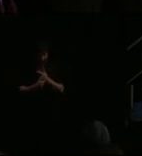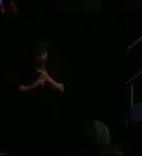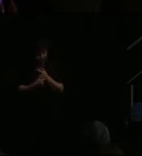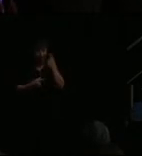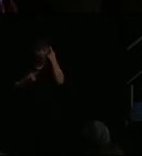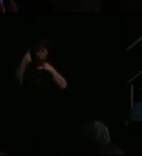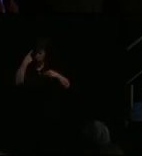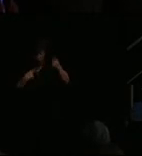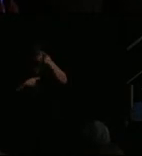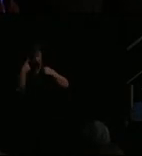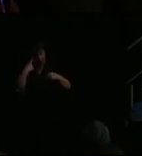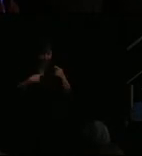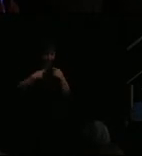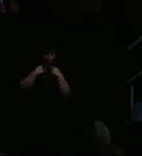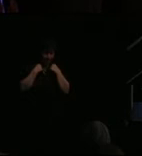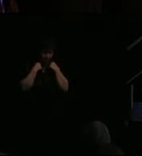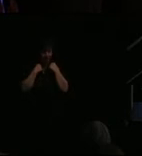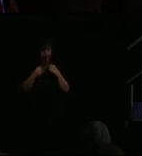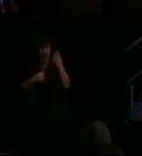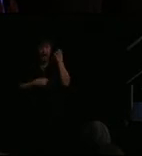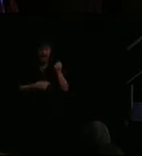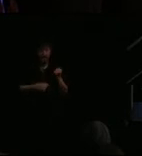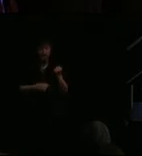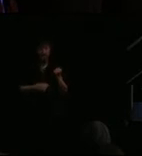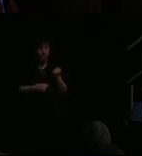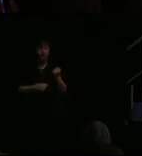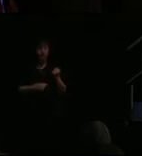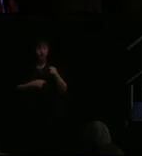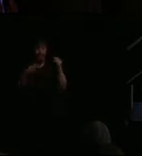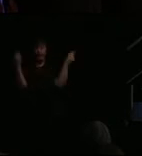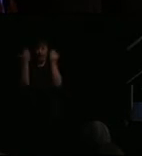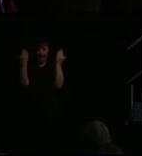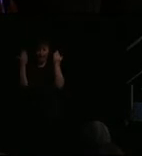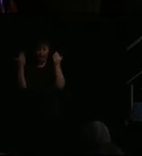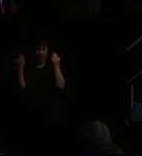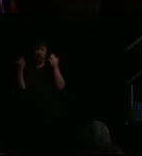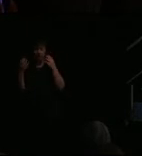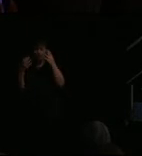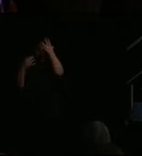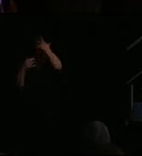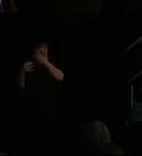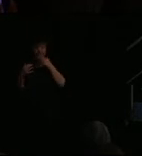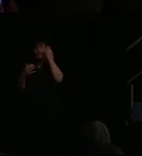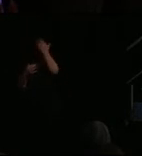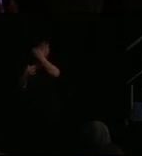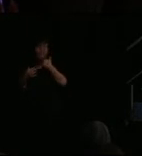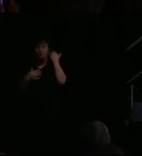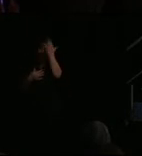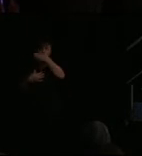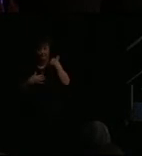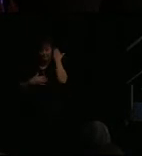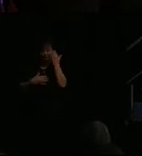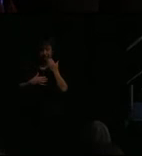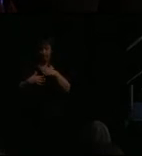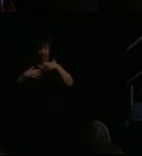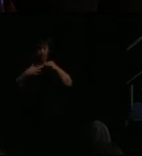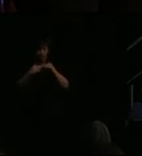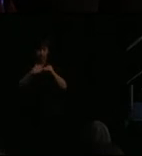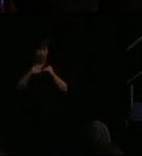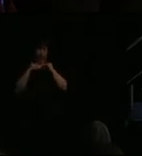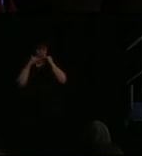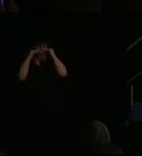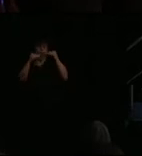we've cried, and we've had an evening of slimy face masks, which I must admit was a whole level